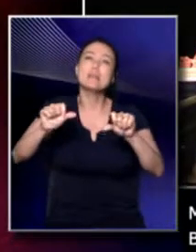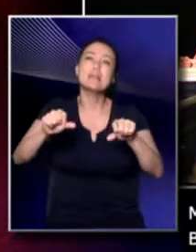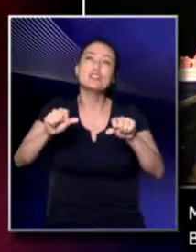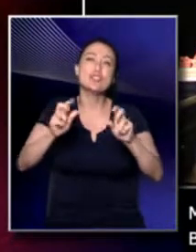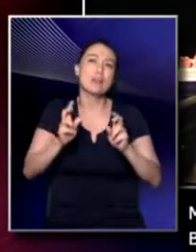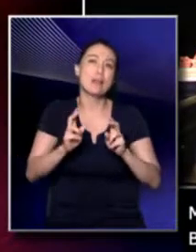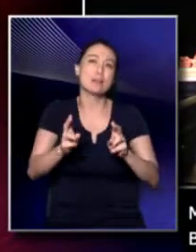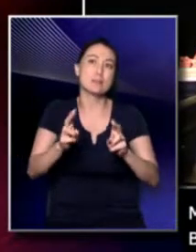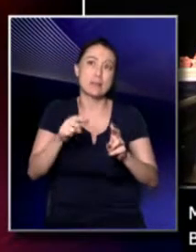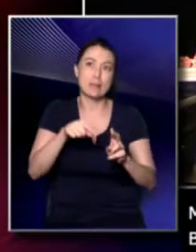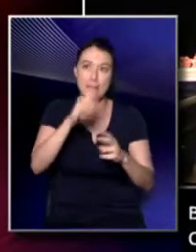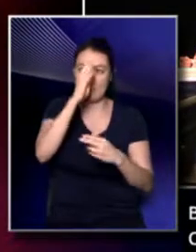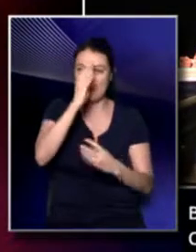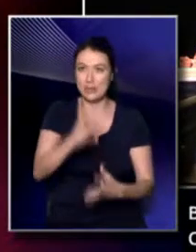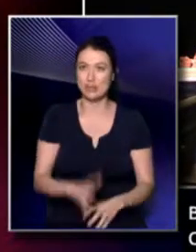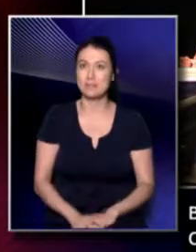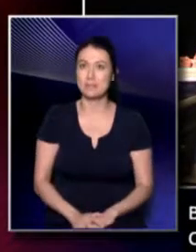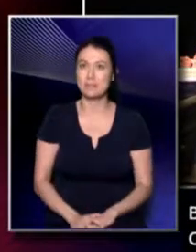expediting this.